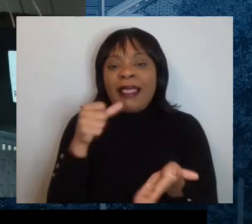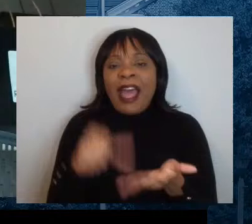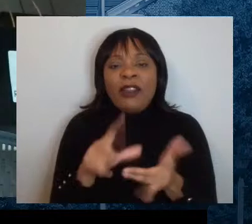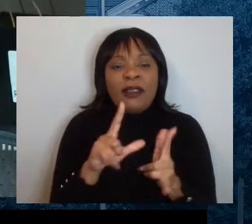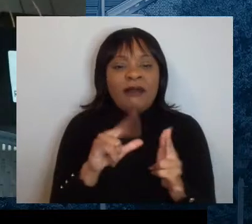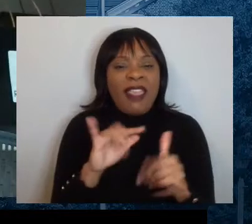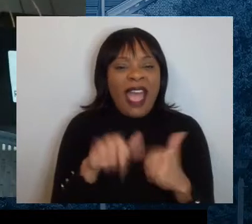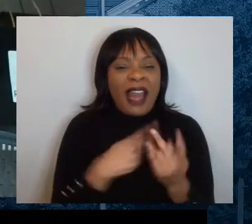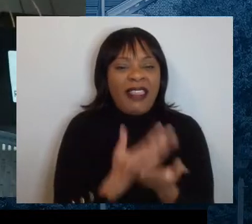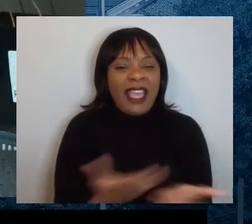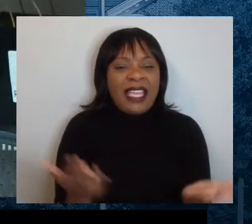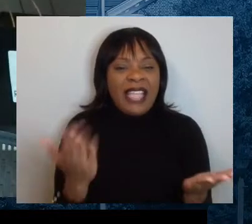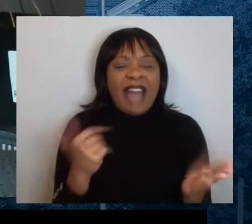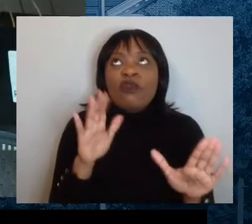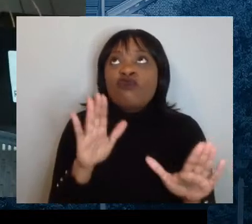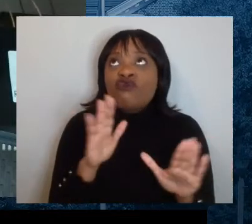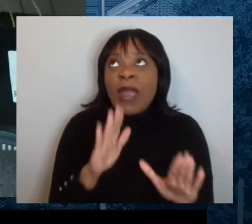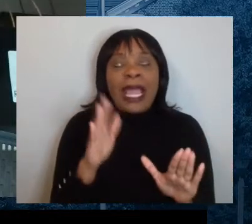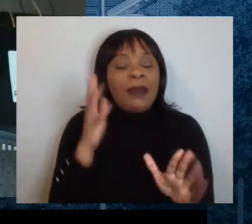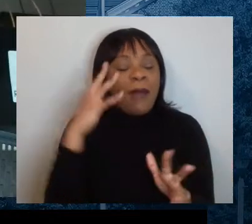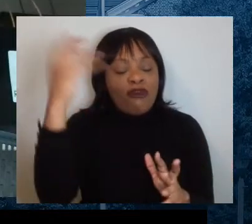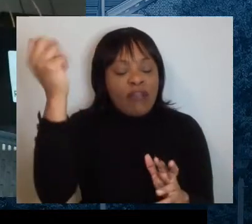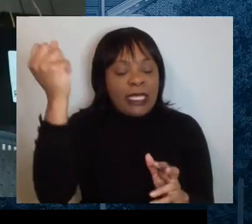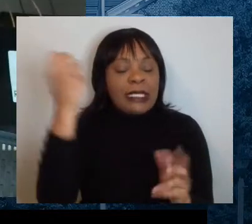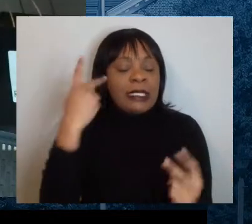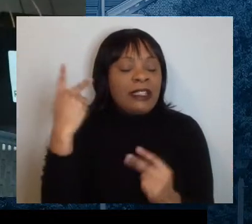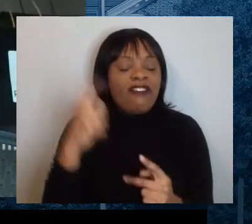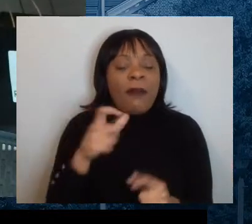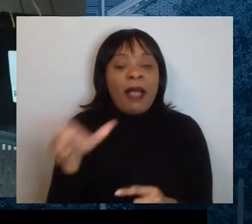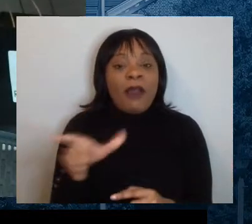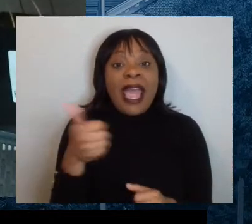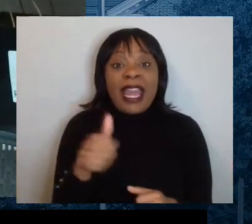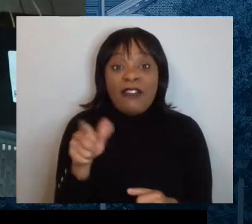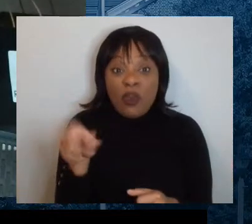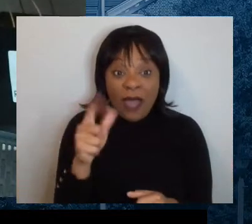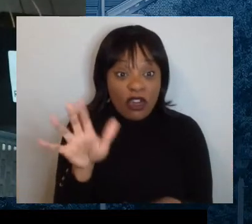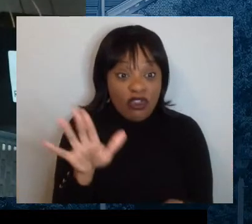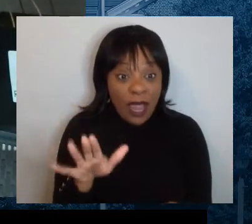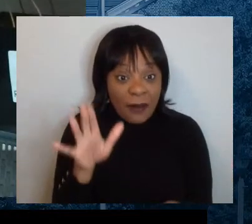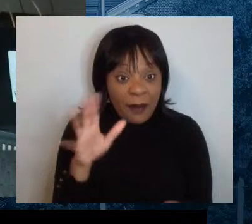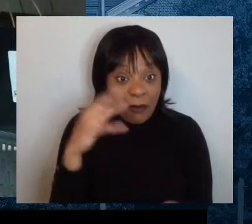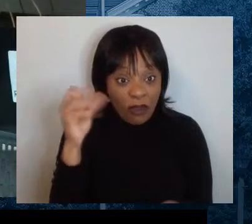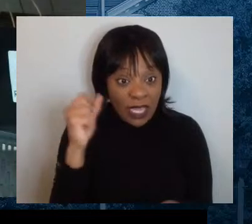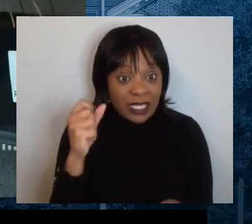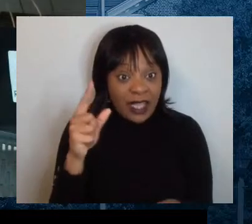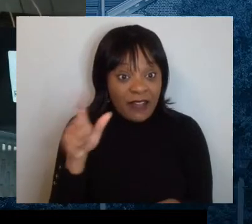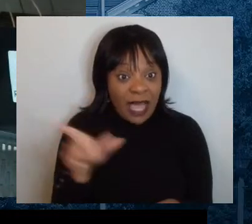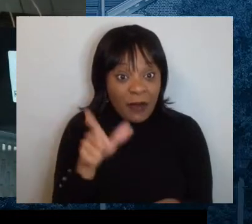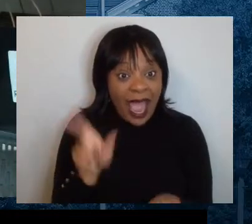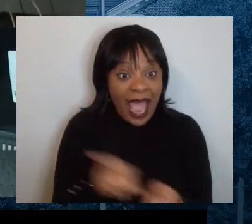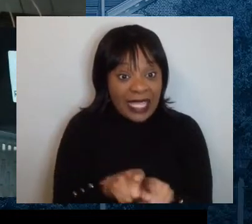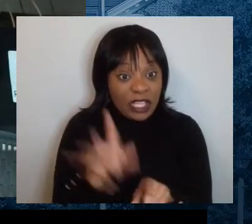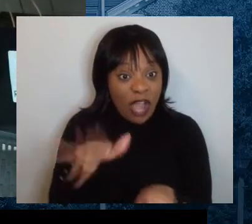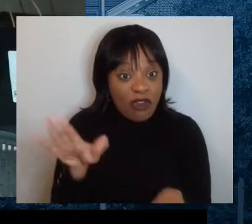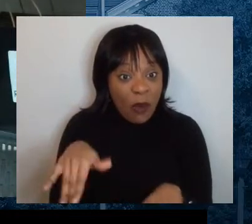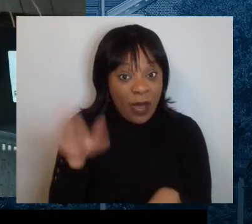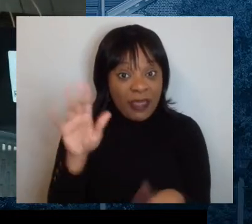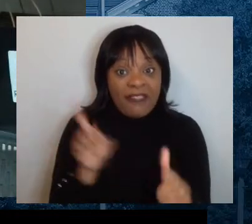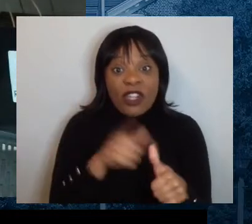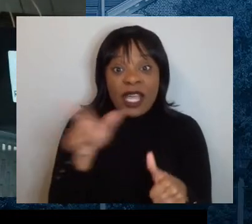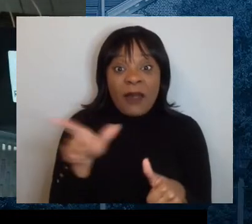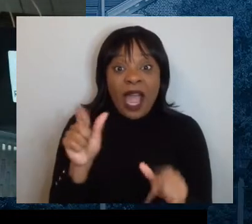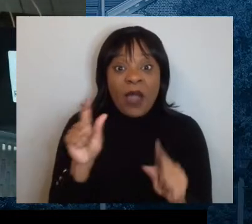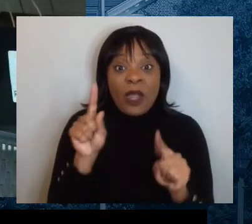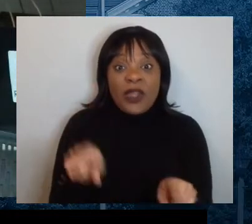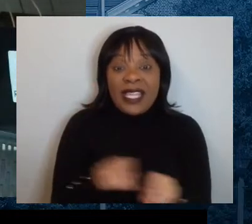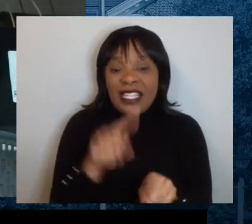great memories from libraries. Do any of you have a great memory from a library as a kid growing up? Yeah. The first library I went to as a kid growing up, I was